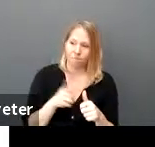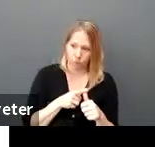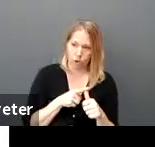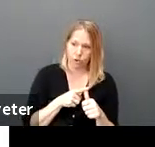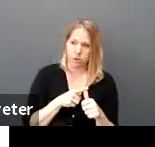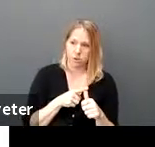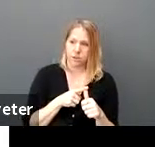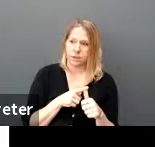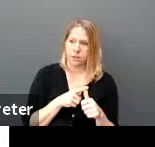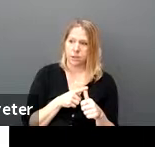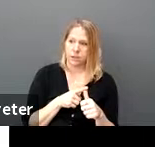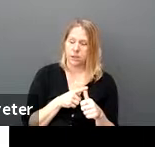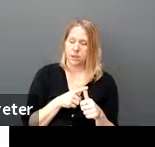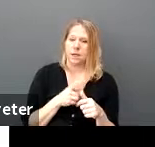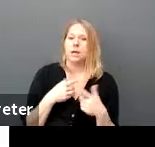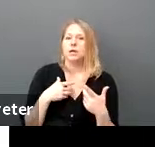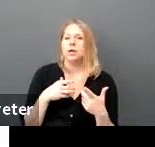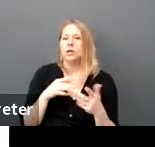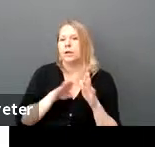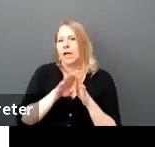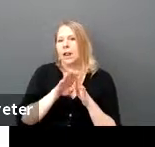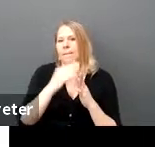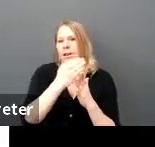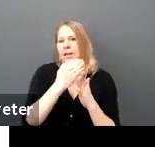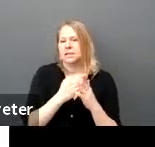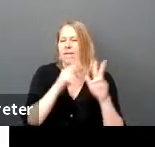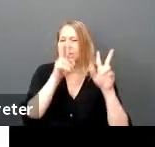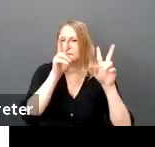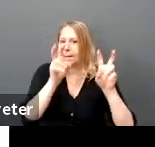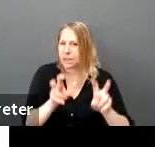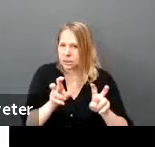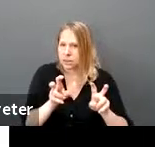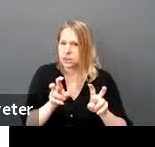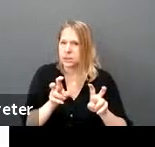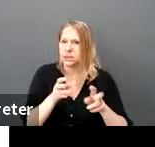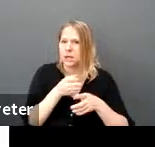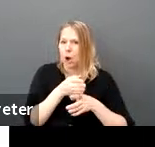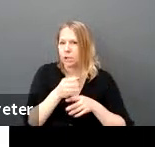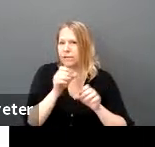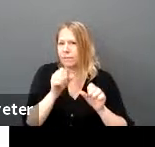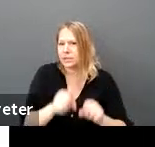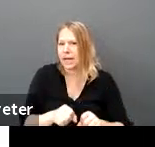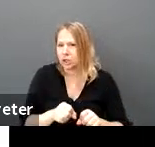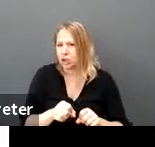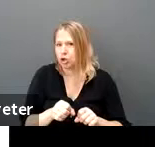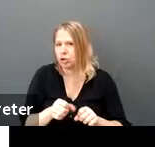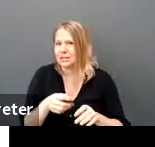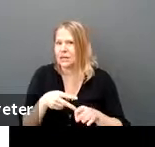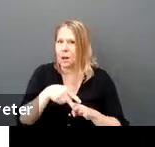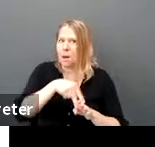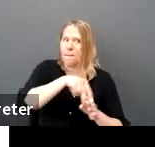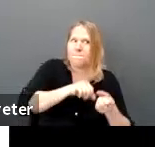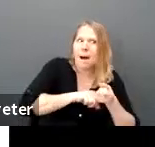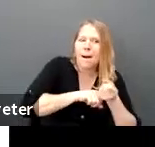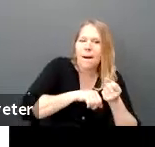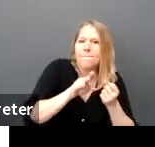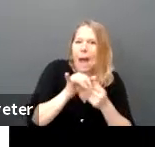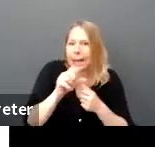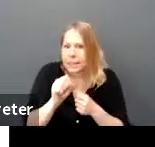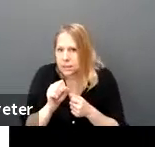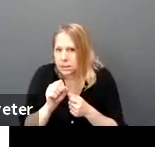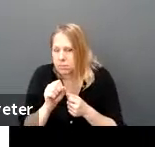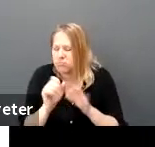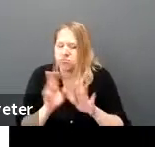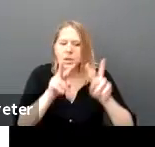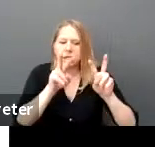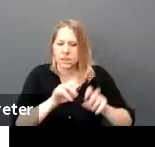collective action there is to develop a list of topics that could be areas of potential biases in